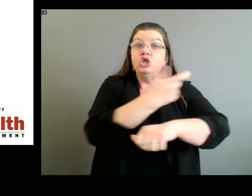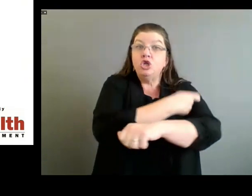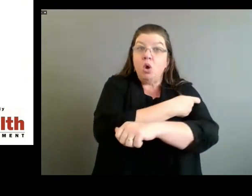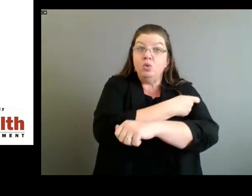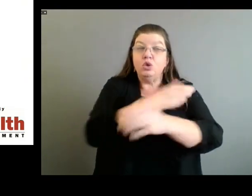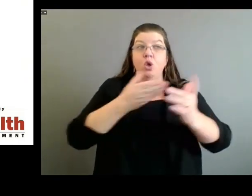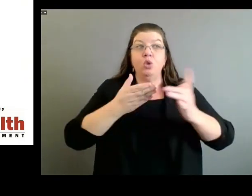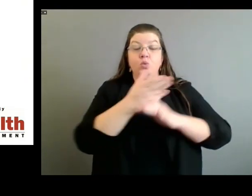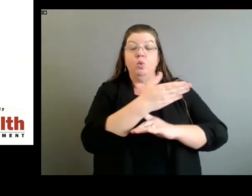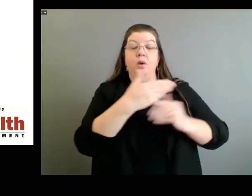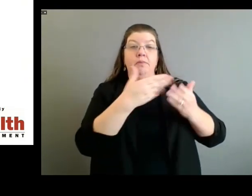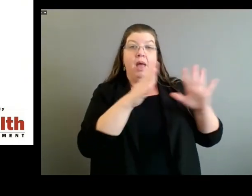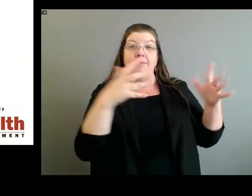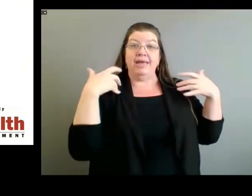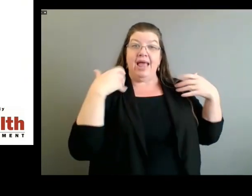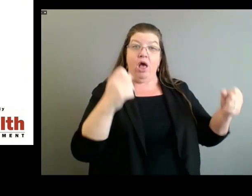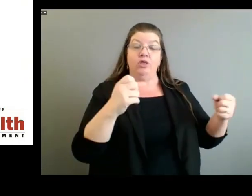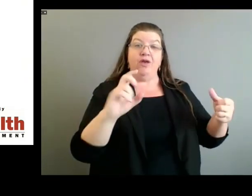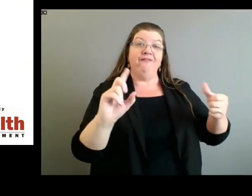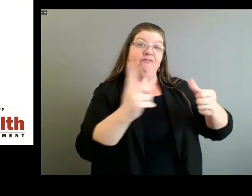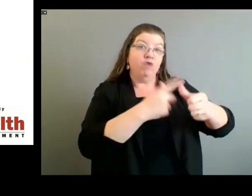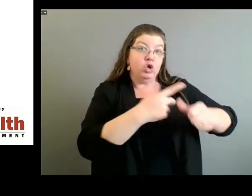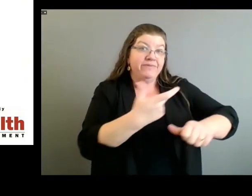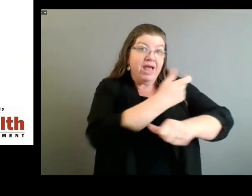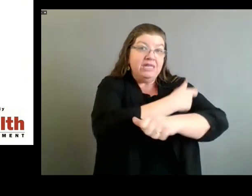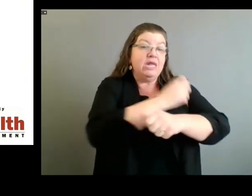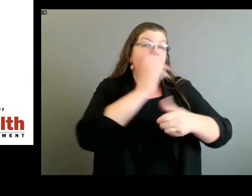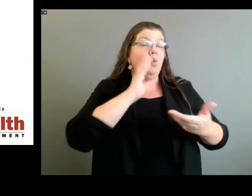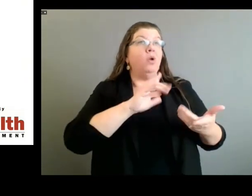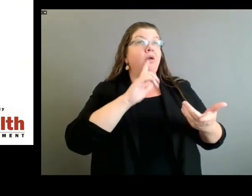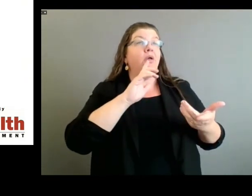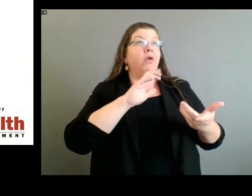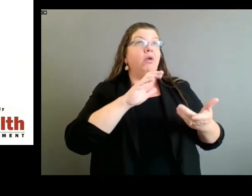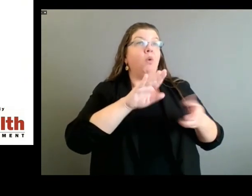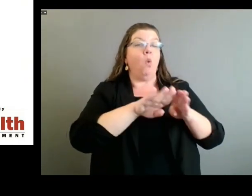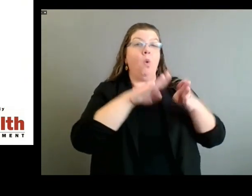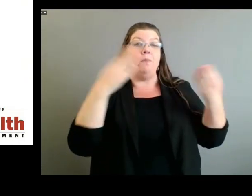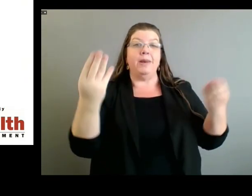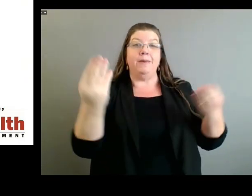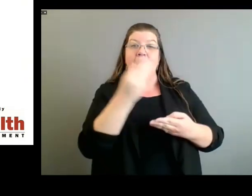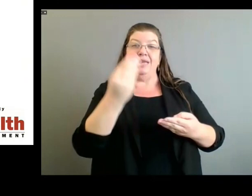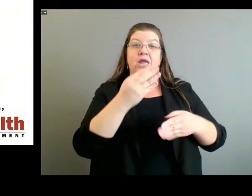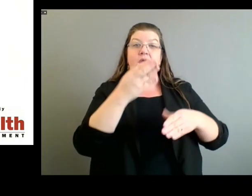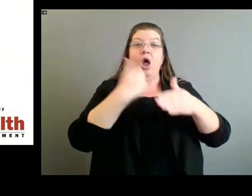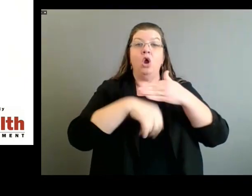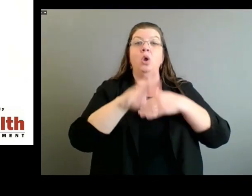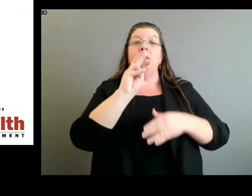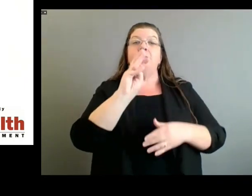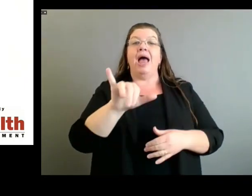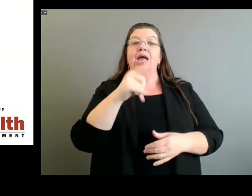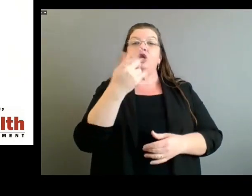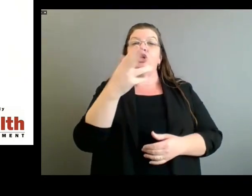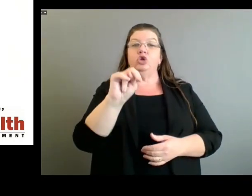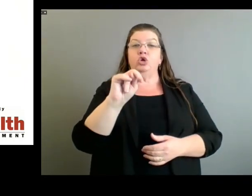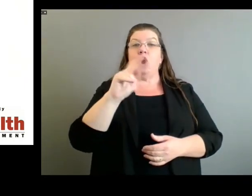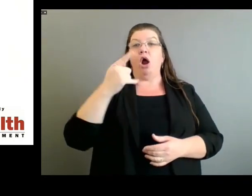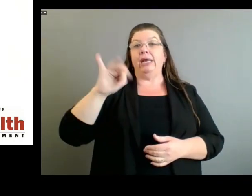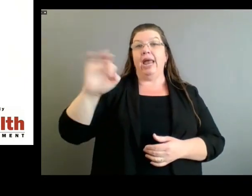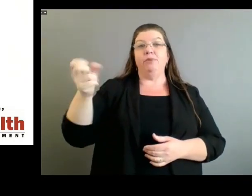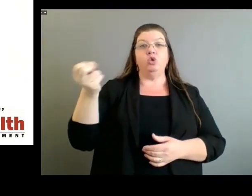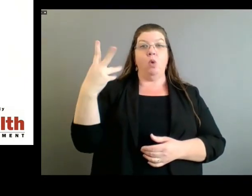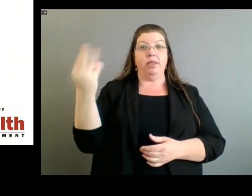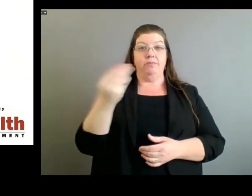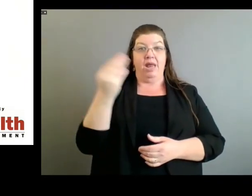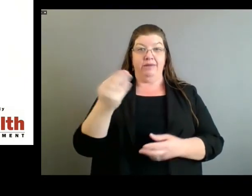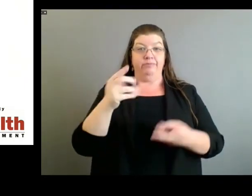Health Department will become available using My Turn beginning Monday, April 12th. First dose Johnson